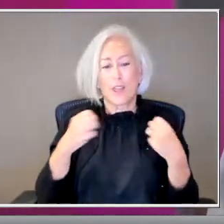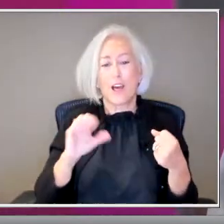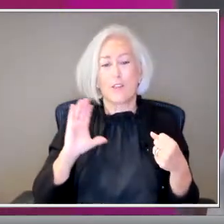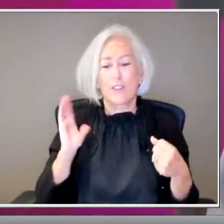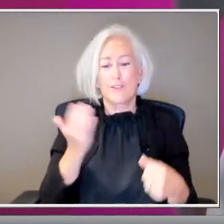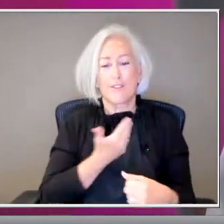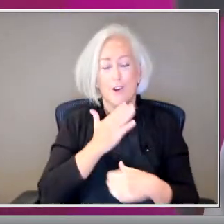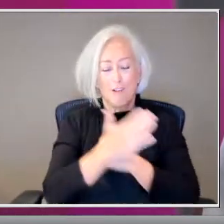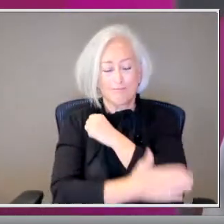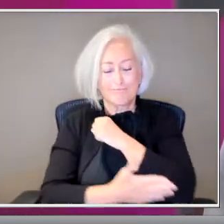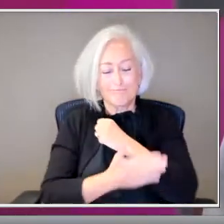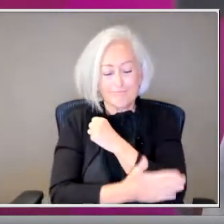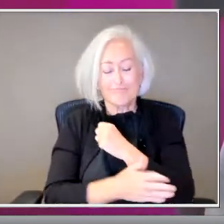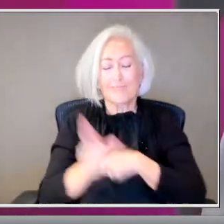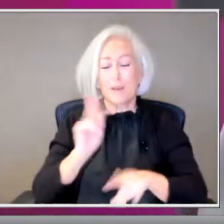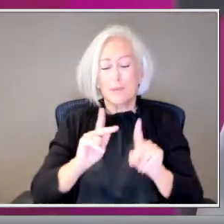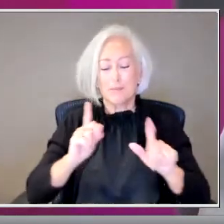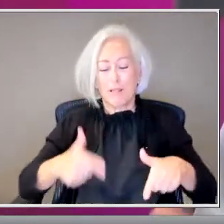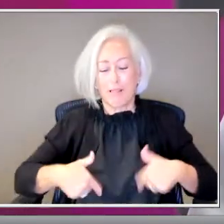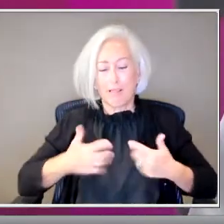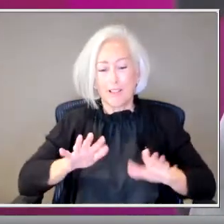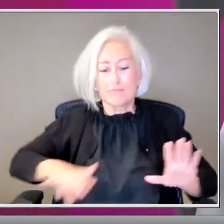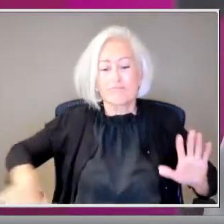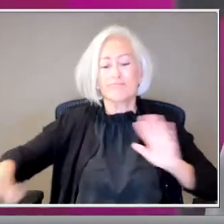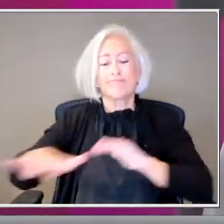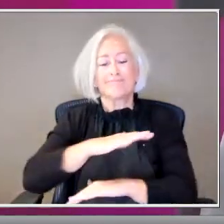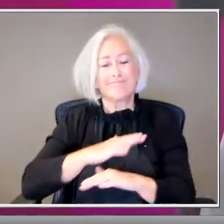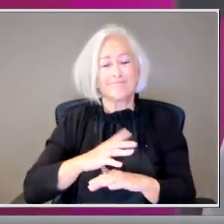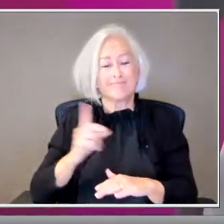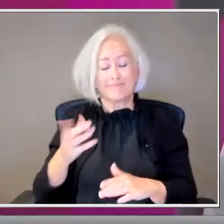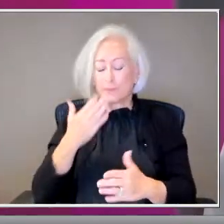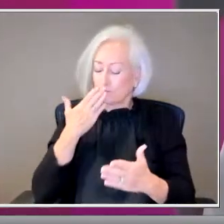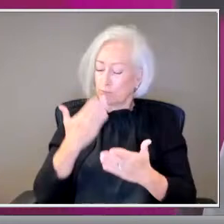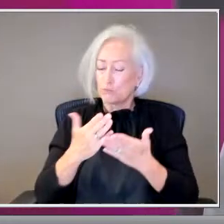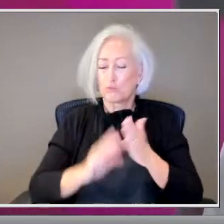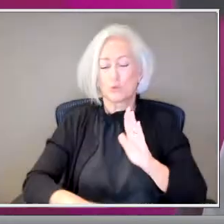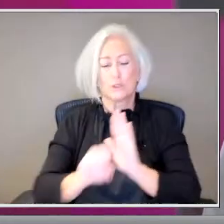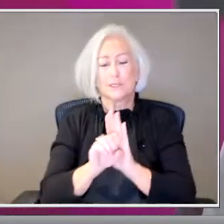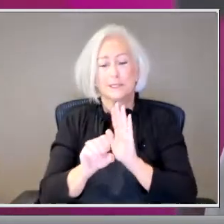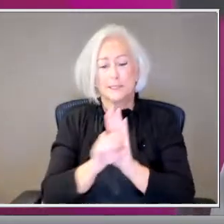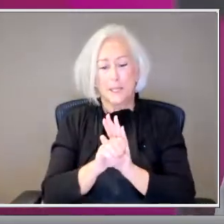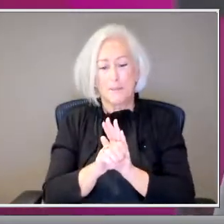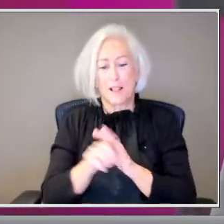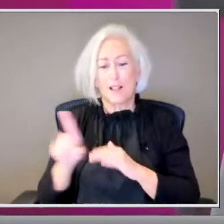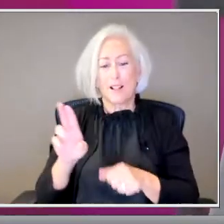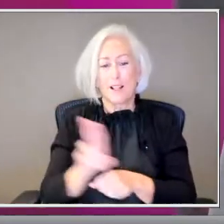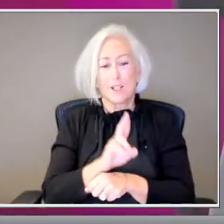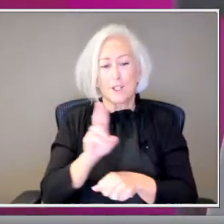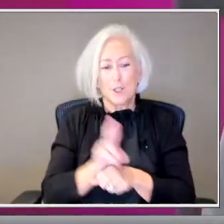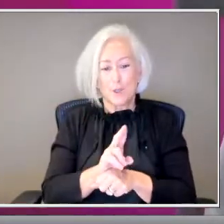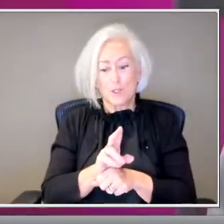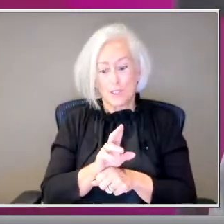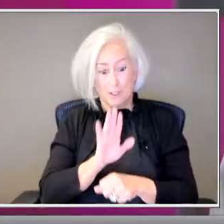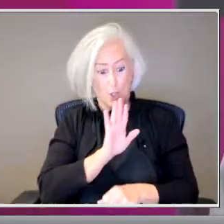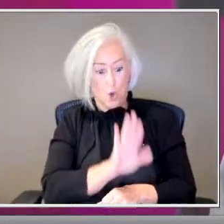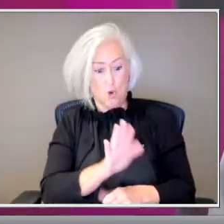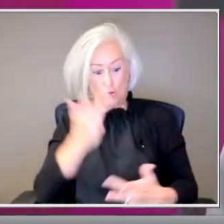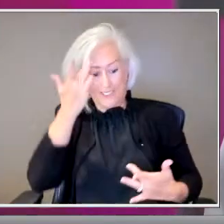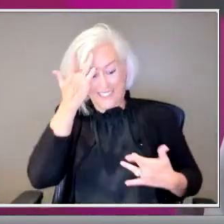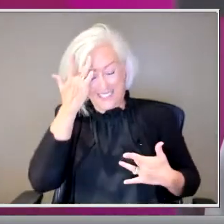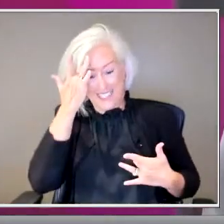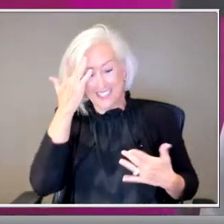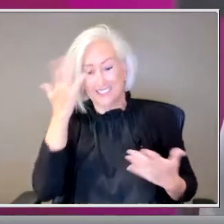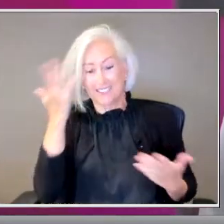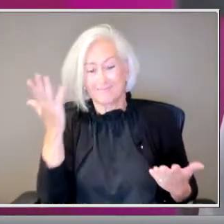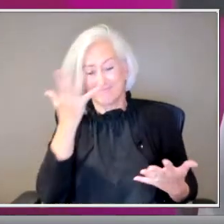in our region as well. And I think this is just another example of that. I think she's using this disease that she's unfortunately had to deal with that was